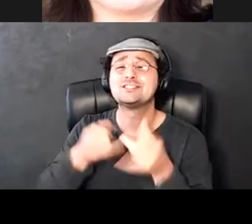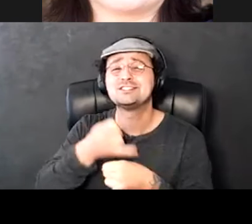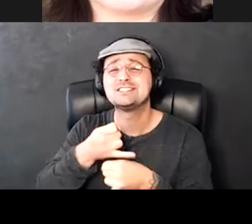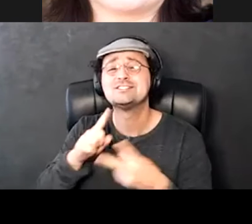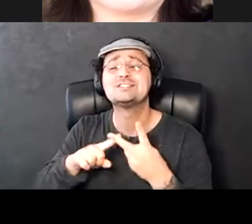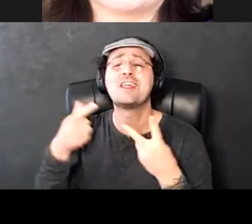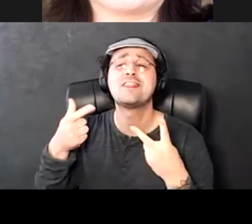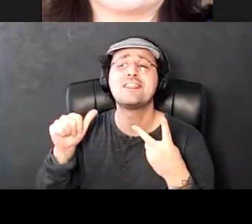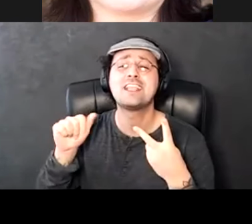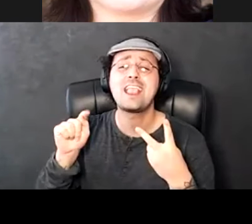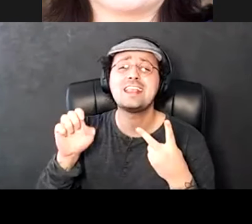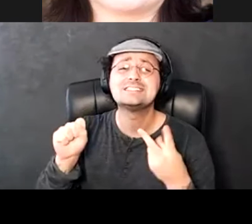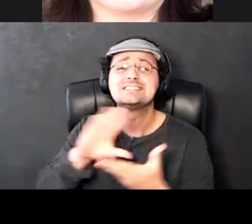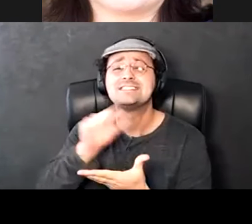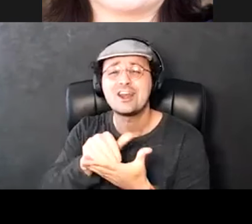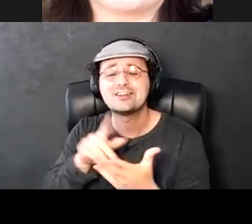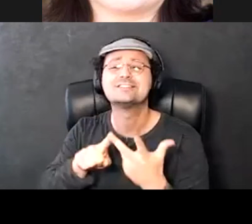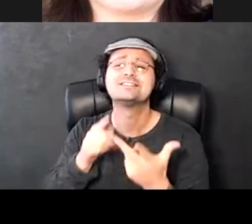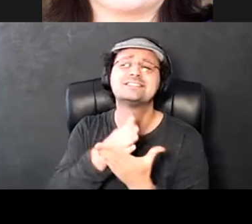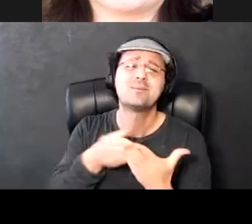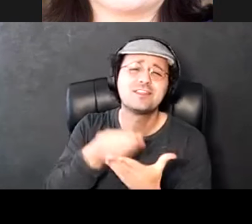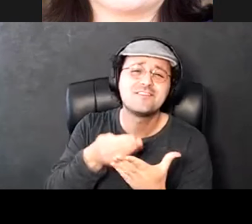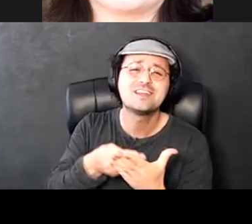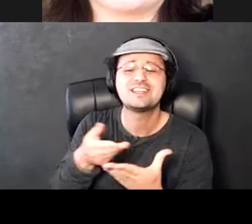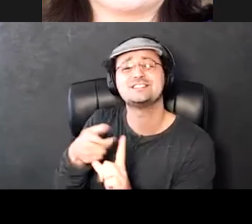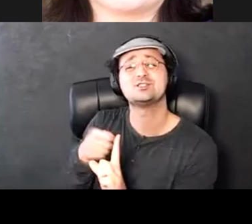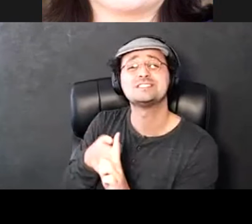Medicine, some of our funding sources. And again, thanks for